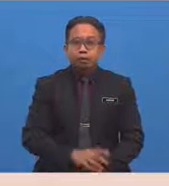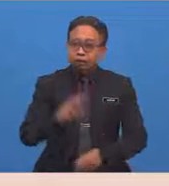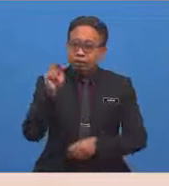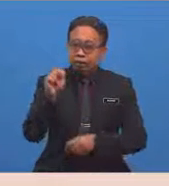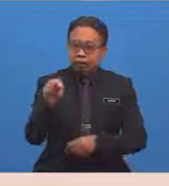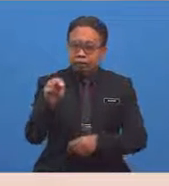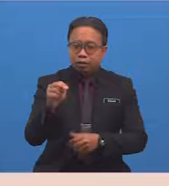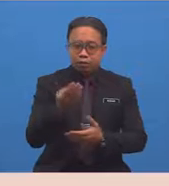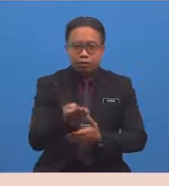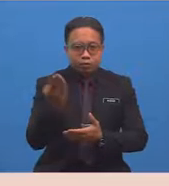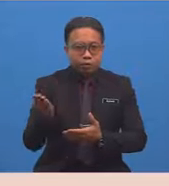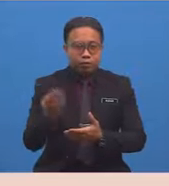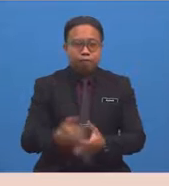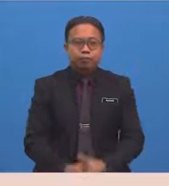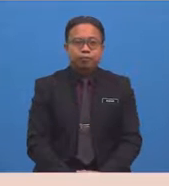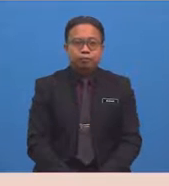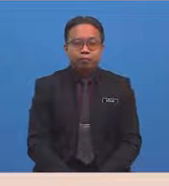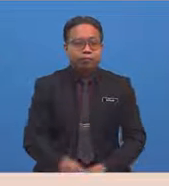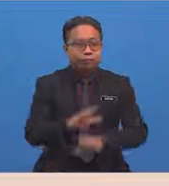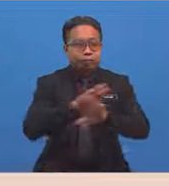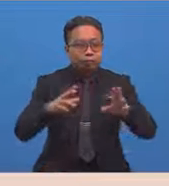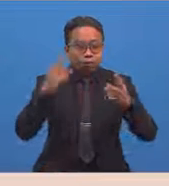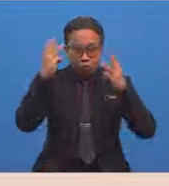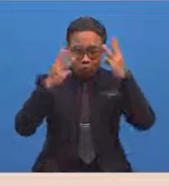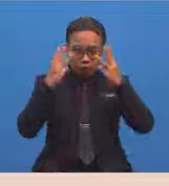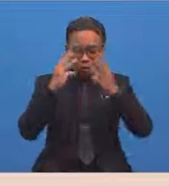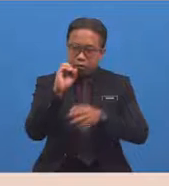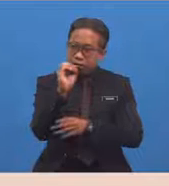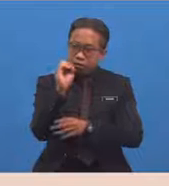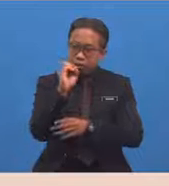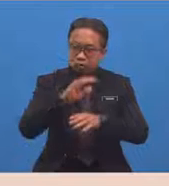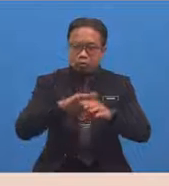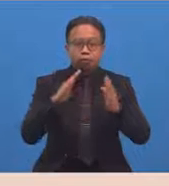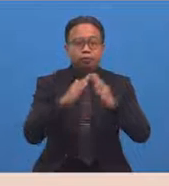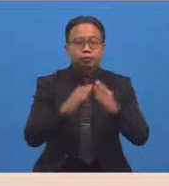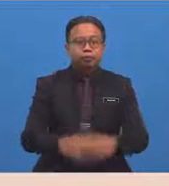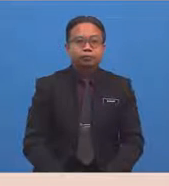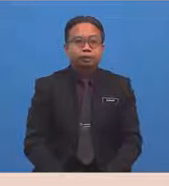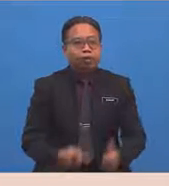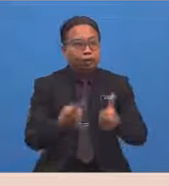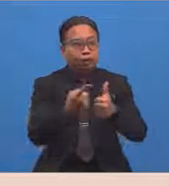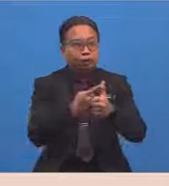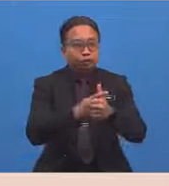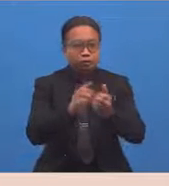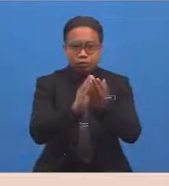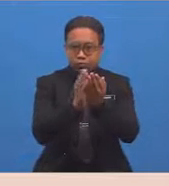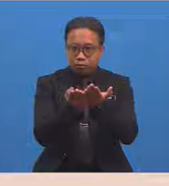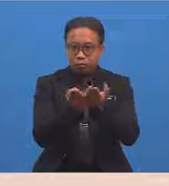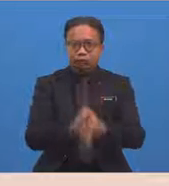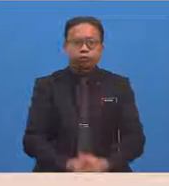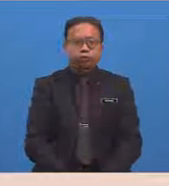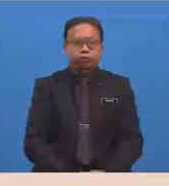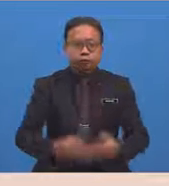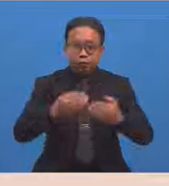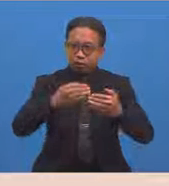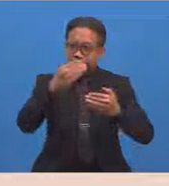some of these materials. Don't worry, you probably have this at home. Firstly, get your notebook.